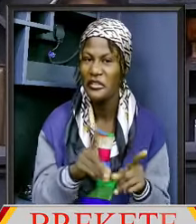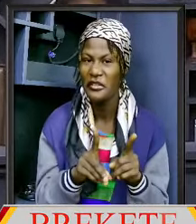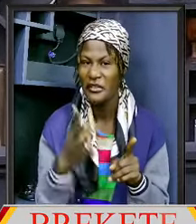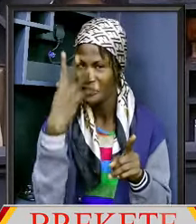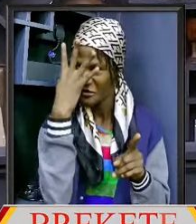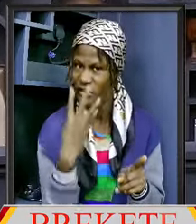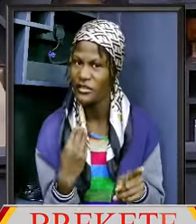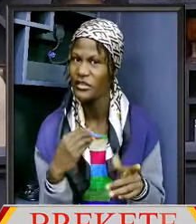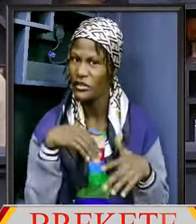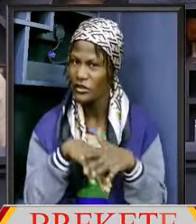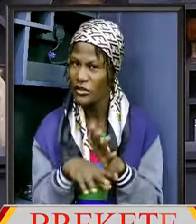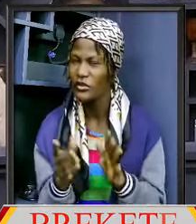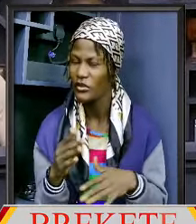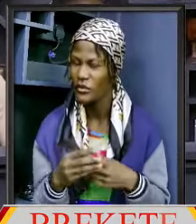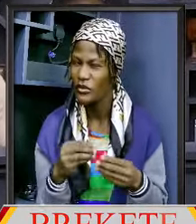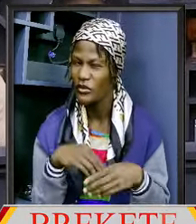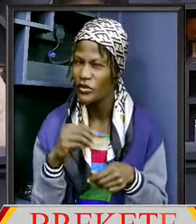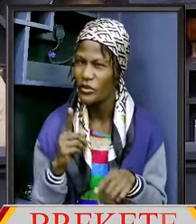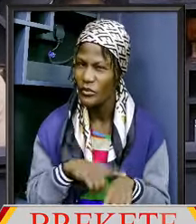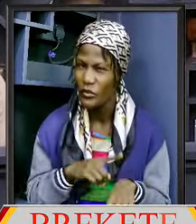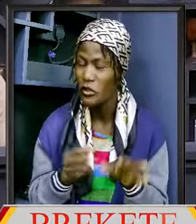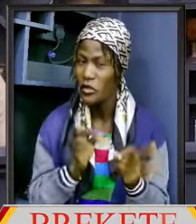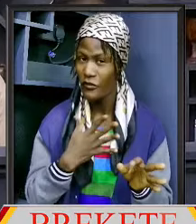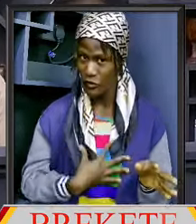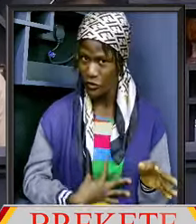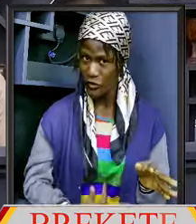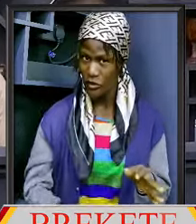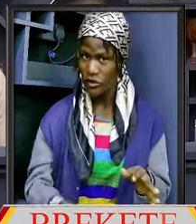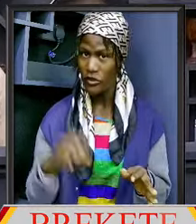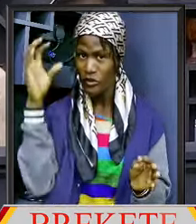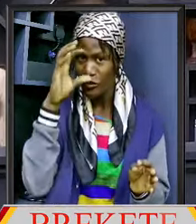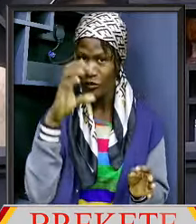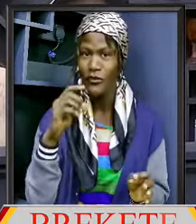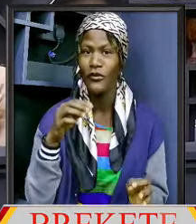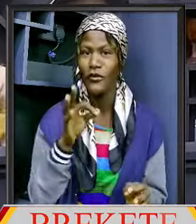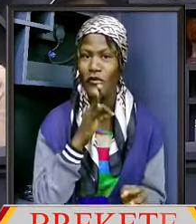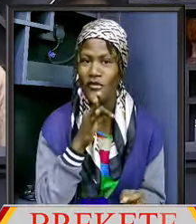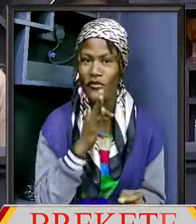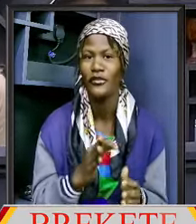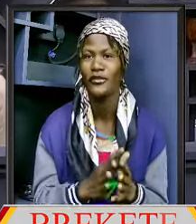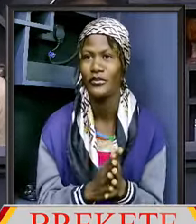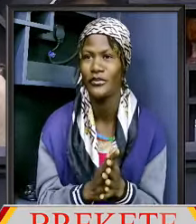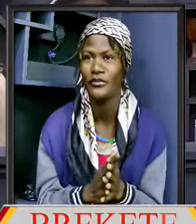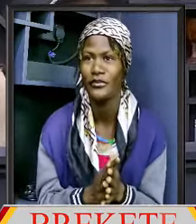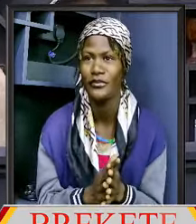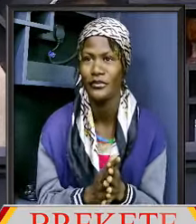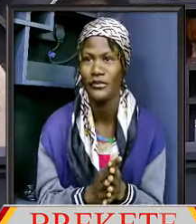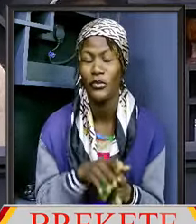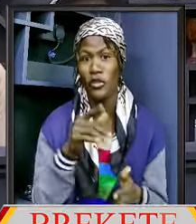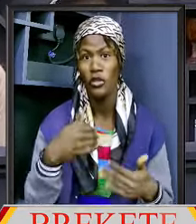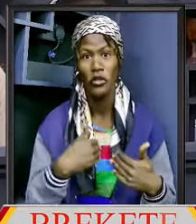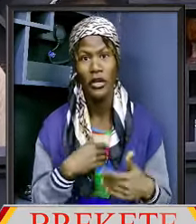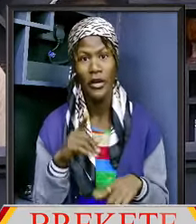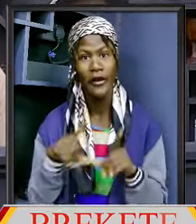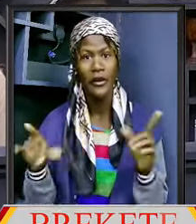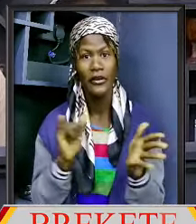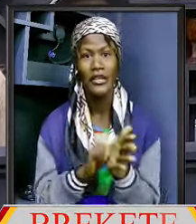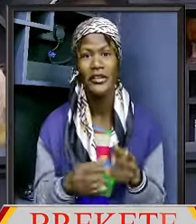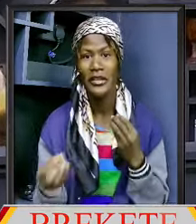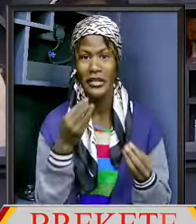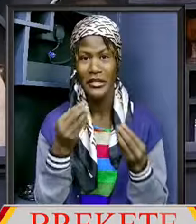sometimes. Yes. If they hungry, they look for food. Ah, you know where we even get language where they speak. Of